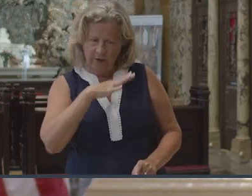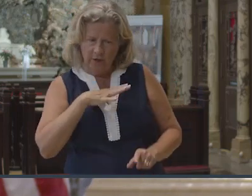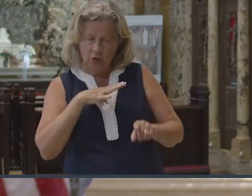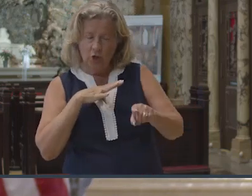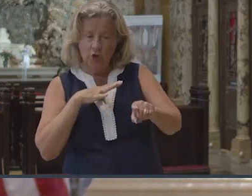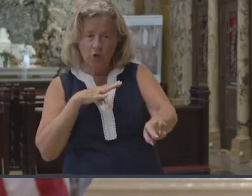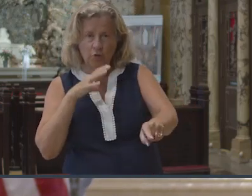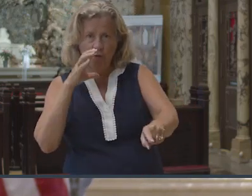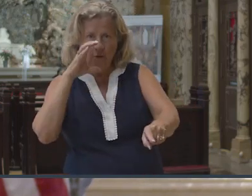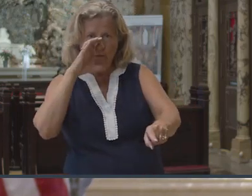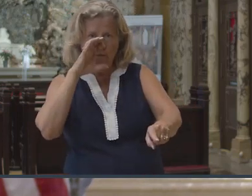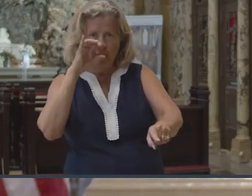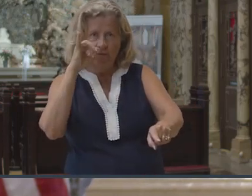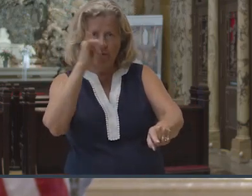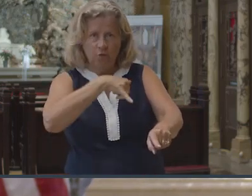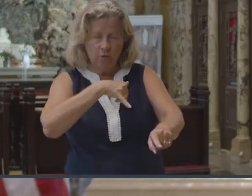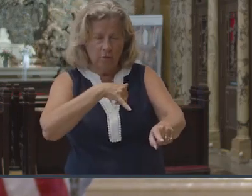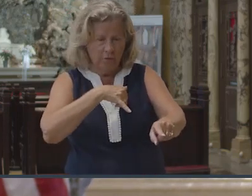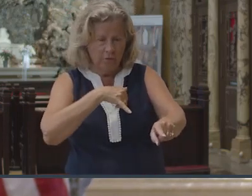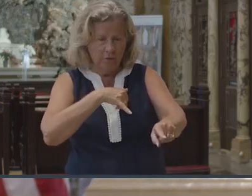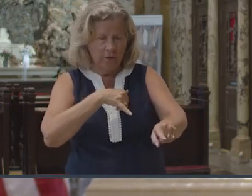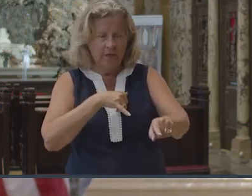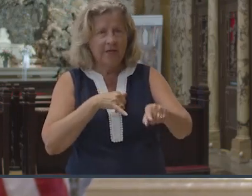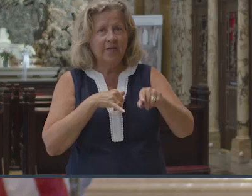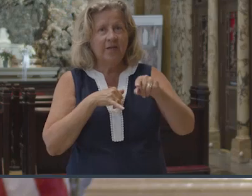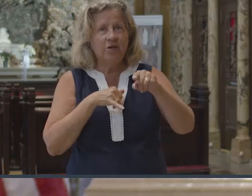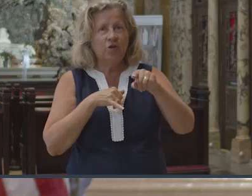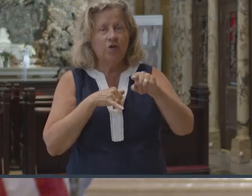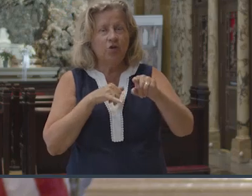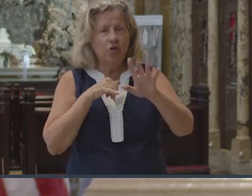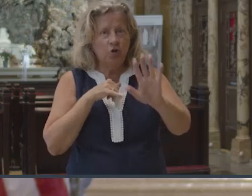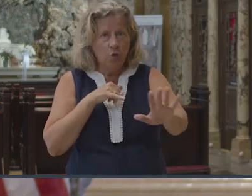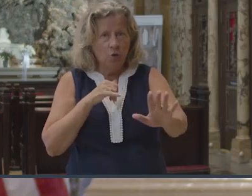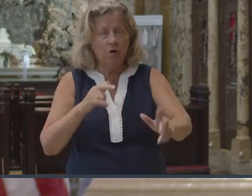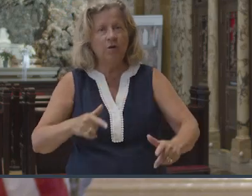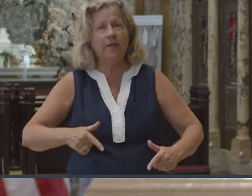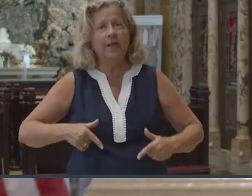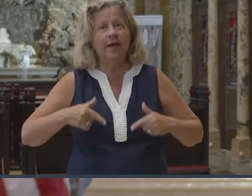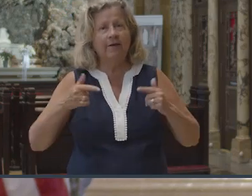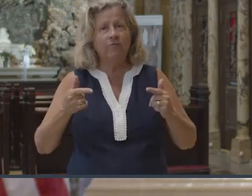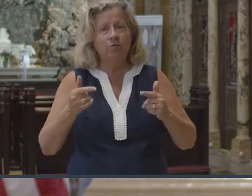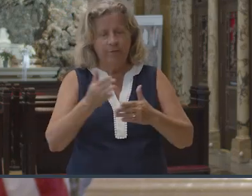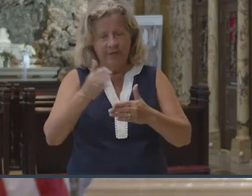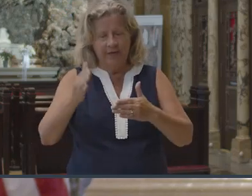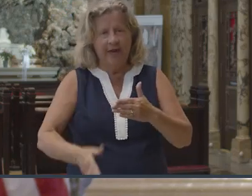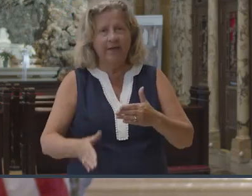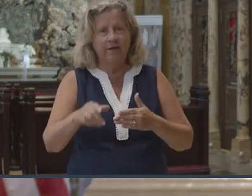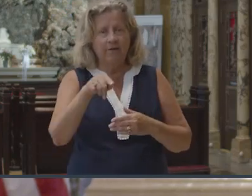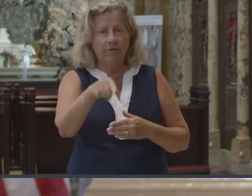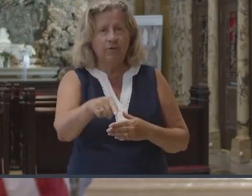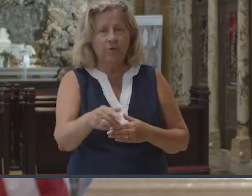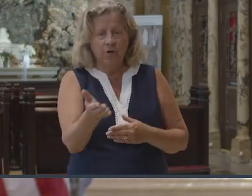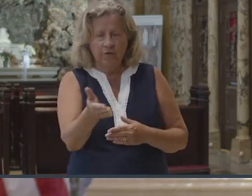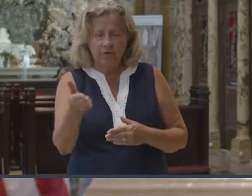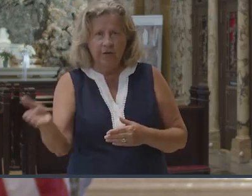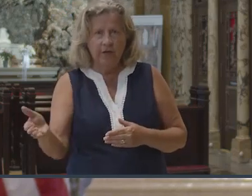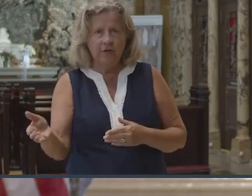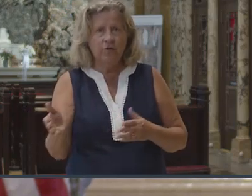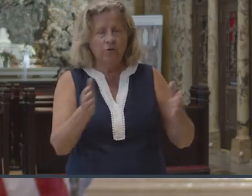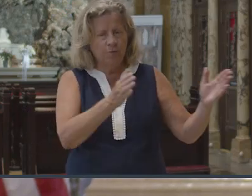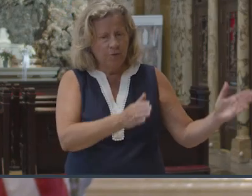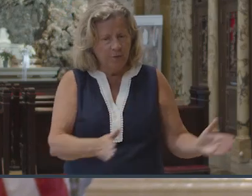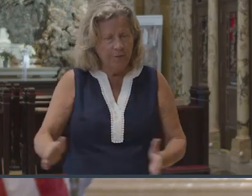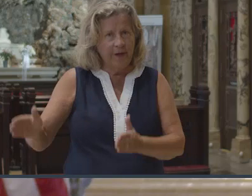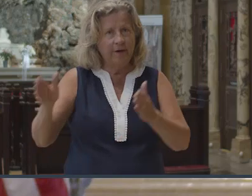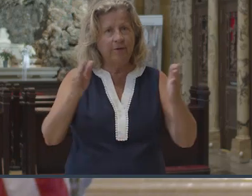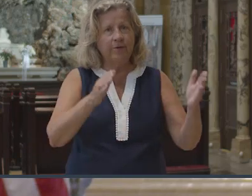fool, this night your life will be demanded of you. And the things you have prepared,